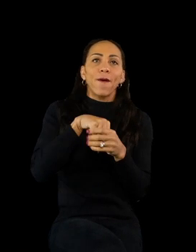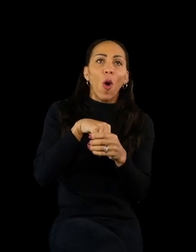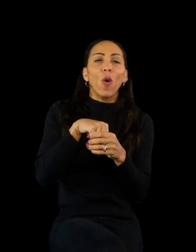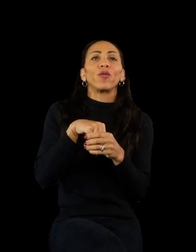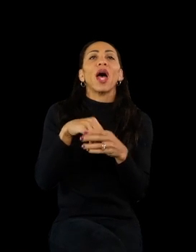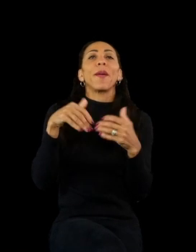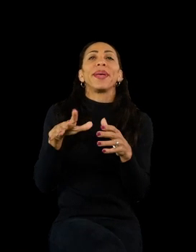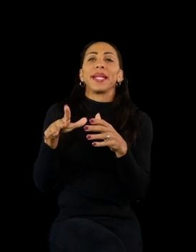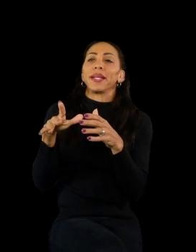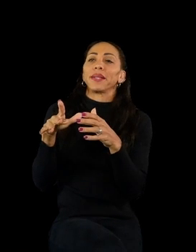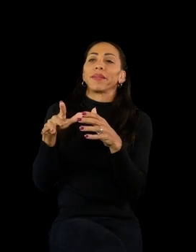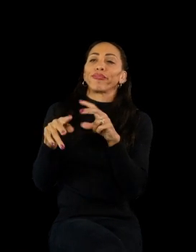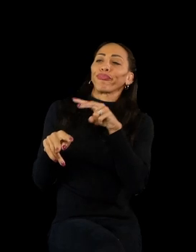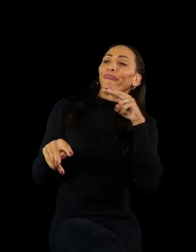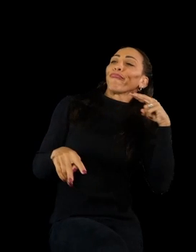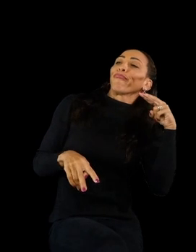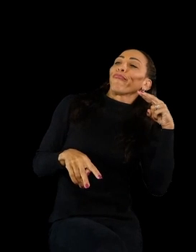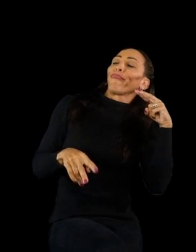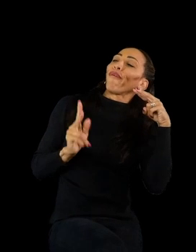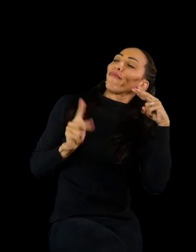kind of like watching it from a distance going, ooh.